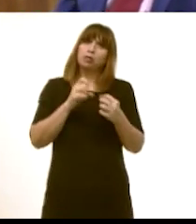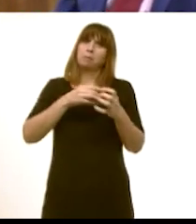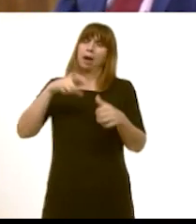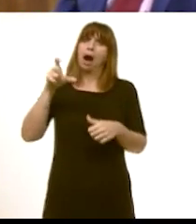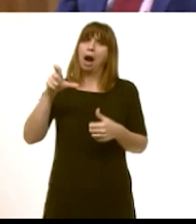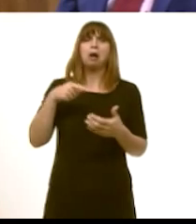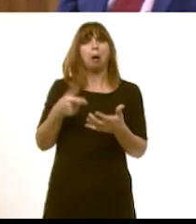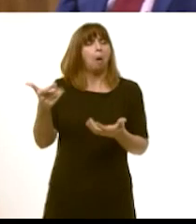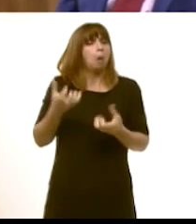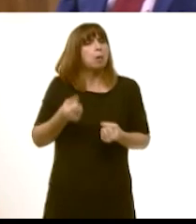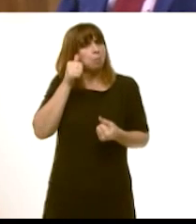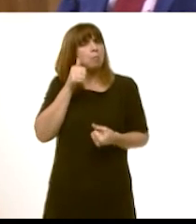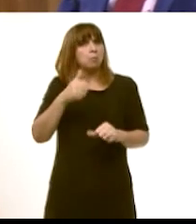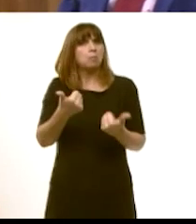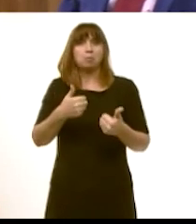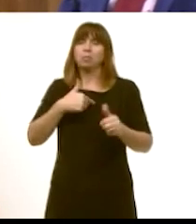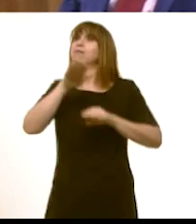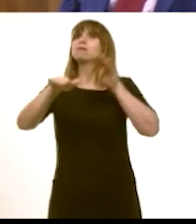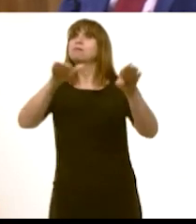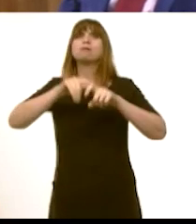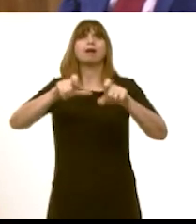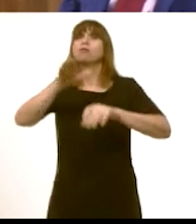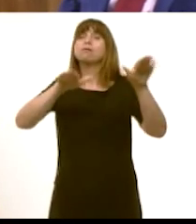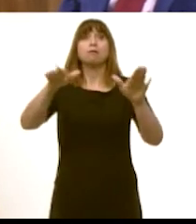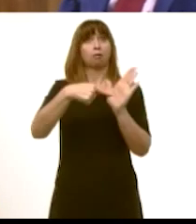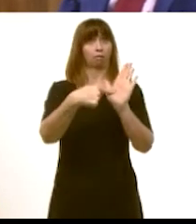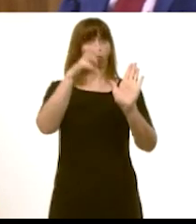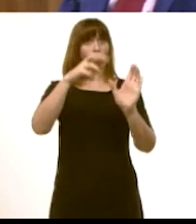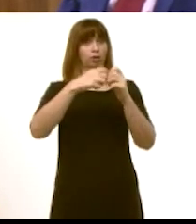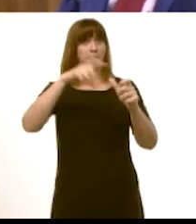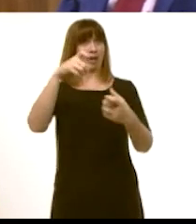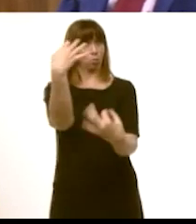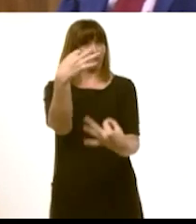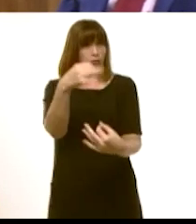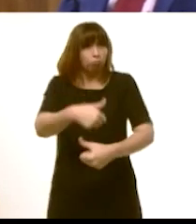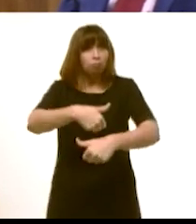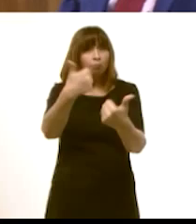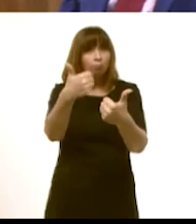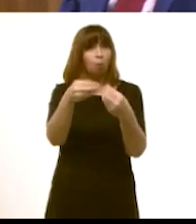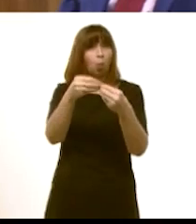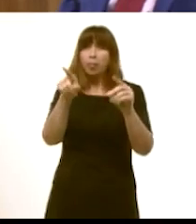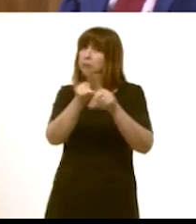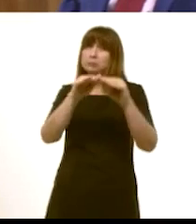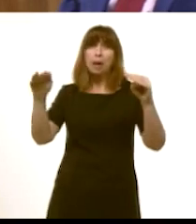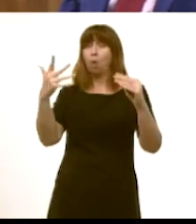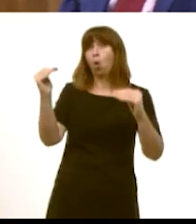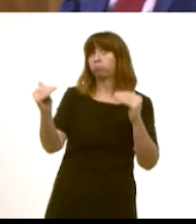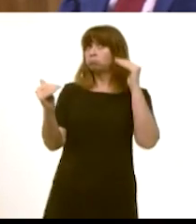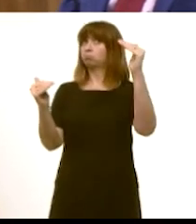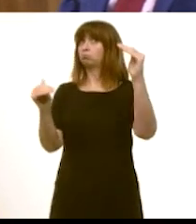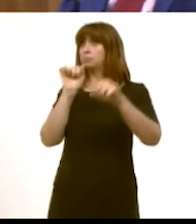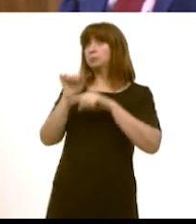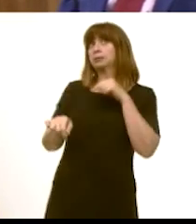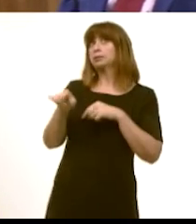the unenlightened institutions in order to make sure that they understand that Welsh qualifications are the equivalent of, or indeed better than, qualifications that